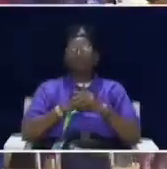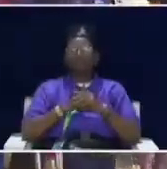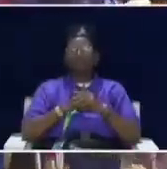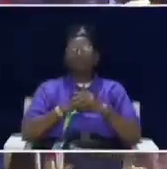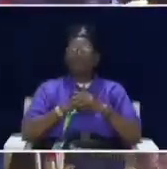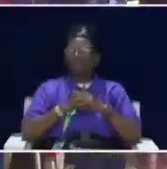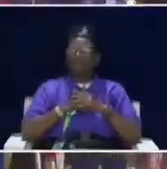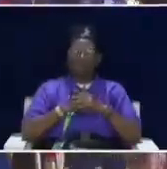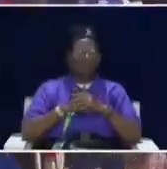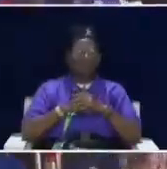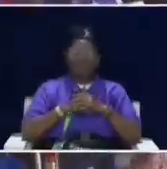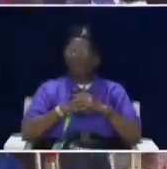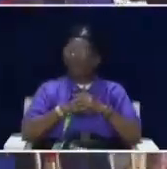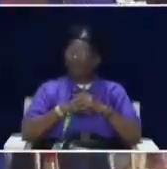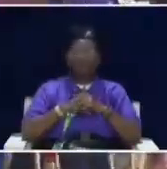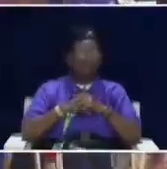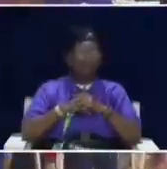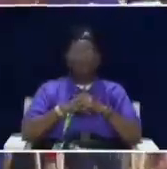Lord.